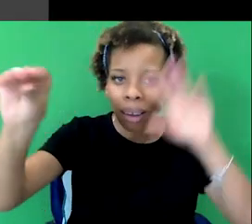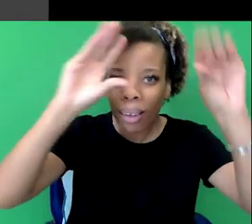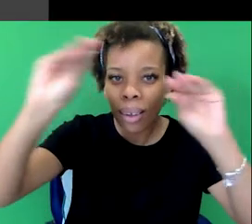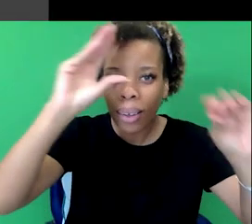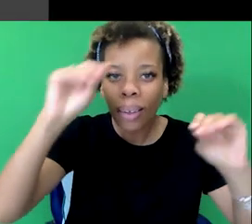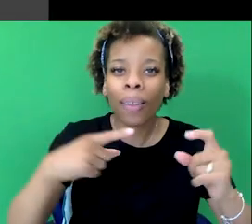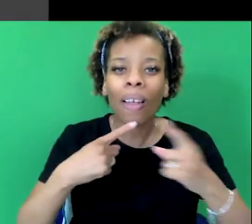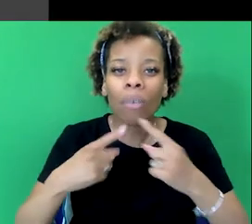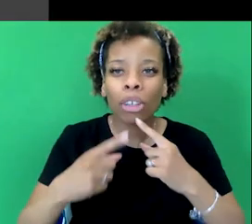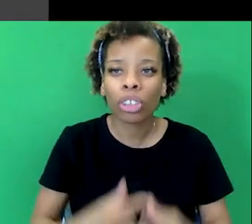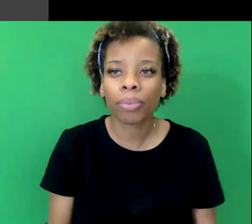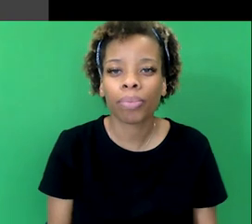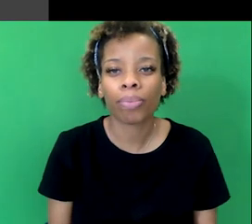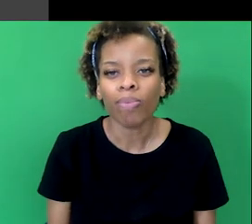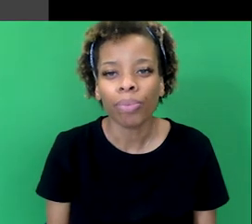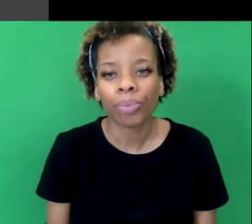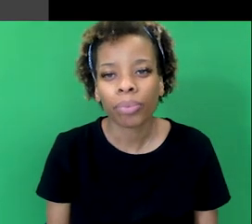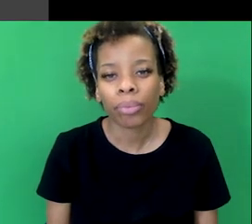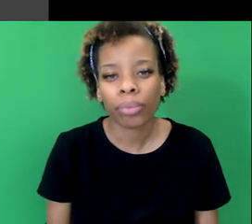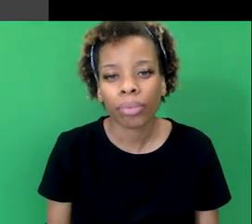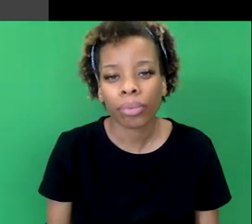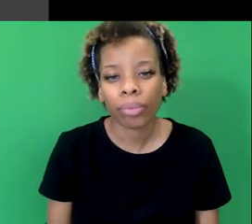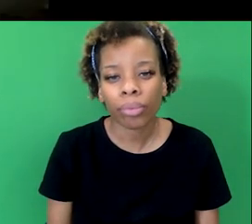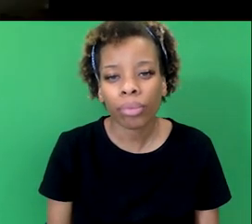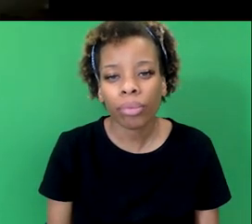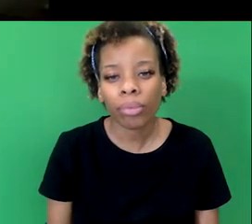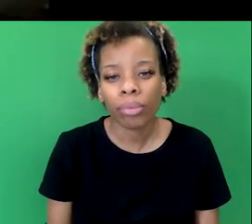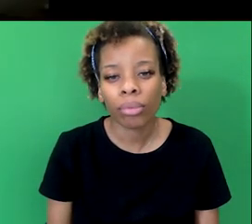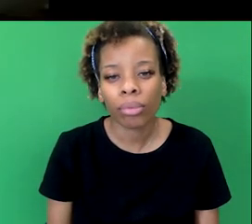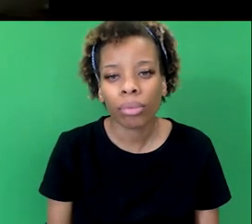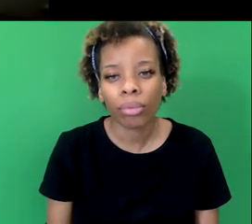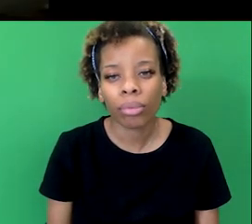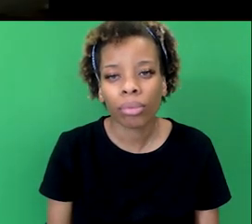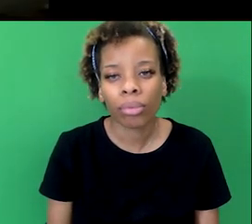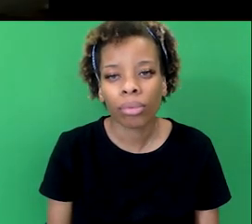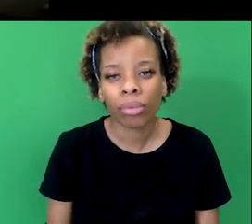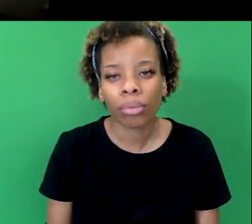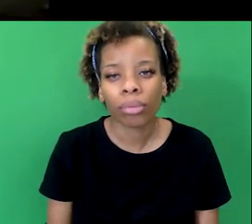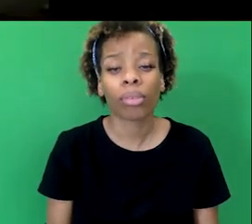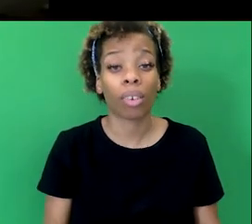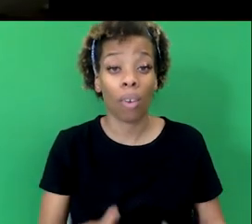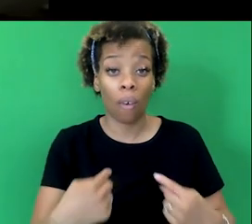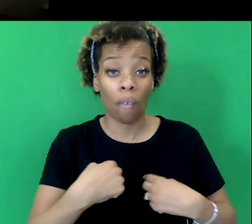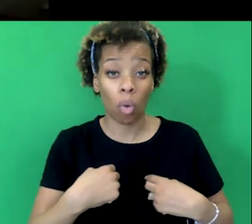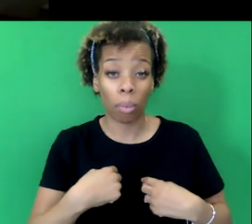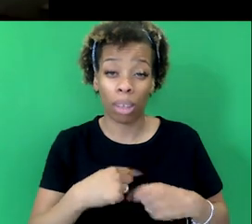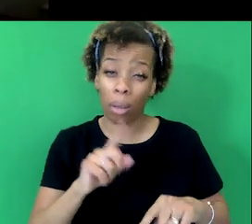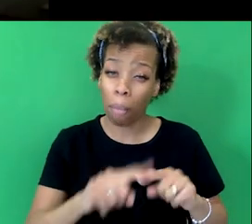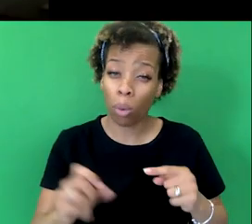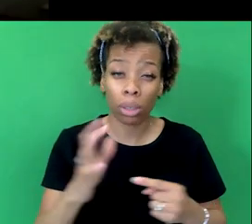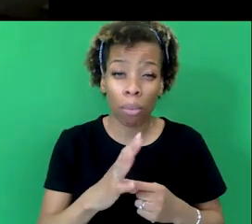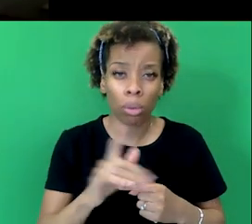Can I bring in Catherine? Yeah, can I say something? I think for me, what's most important is to make history and the idea of history